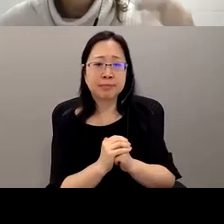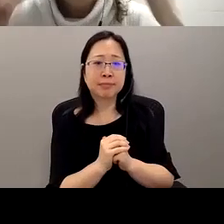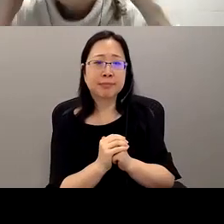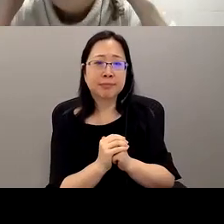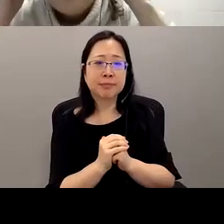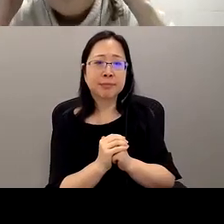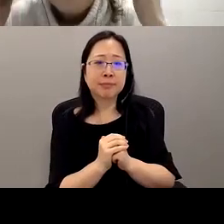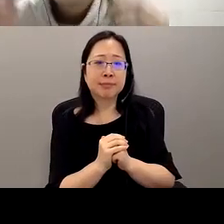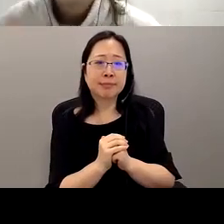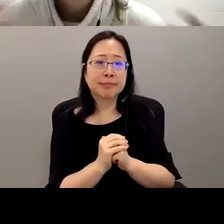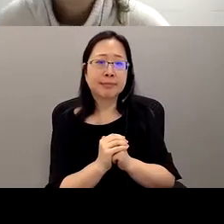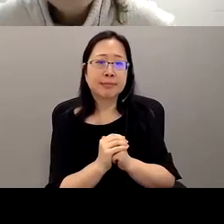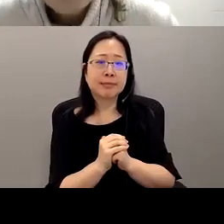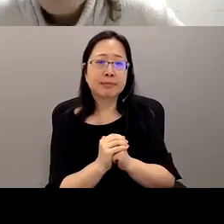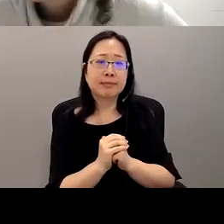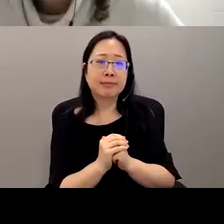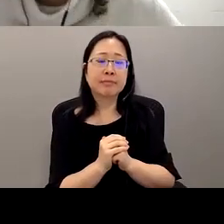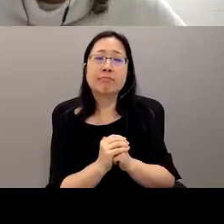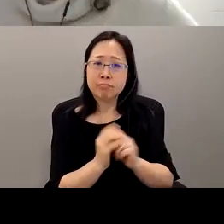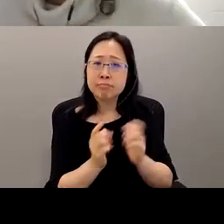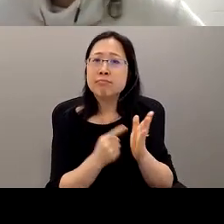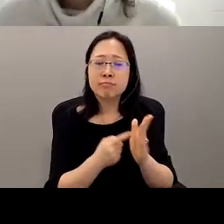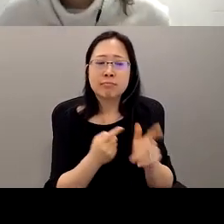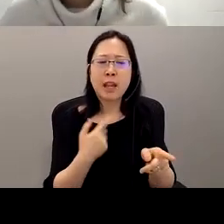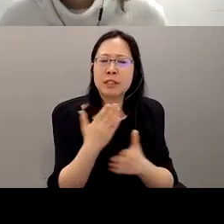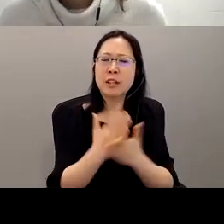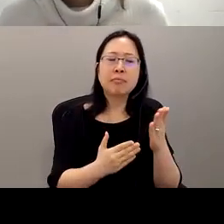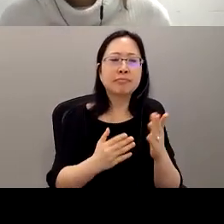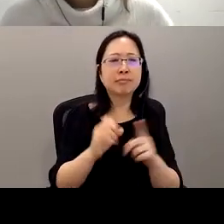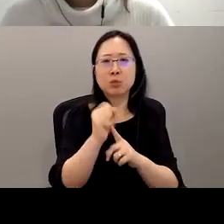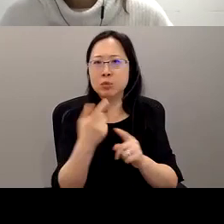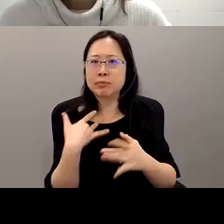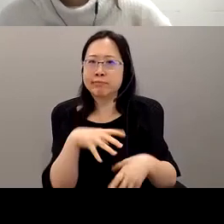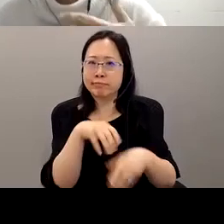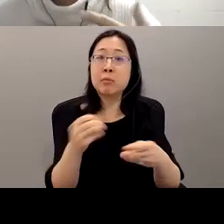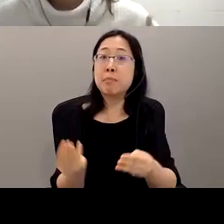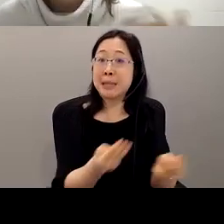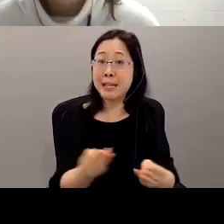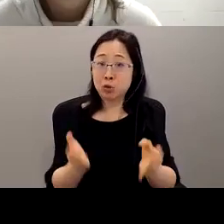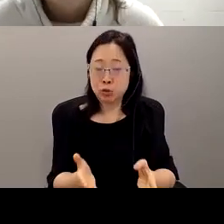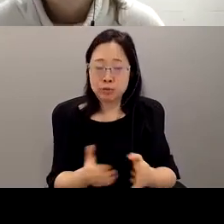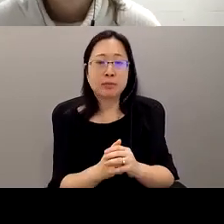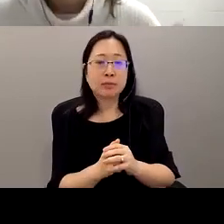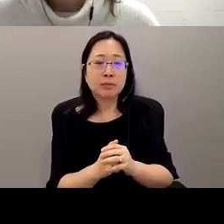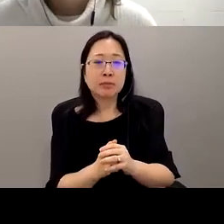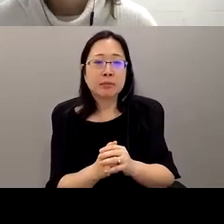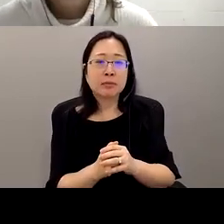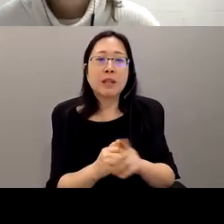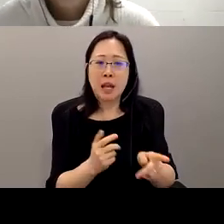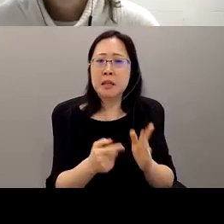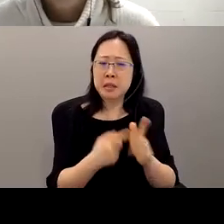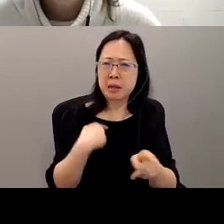sometimes, we talk about some of the mediation that we do, and sometimes people like to say that facilitators are